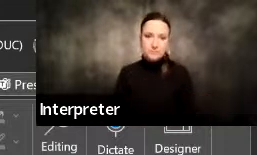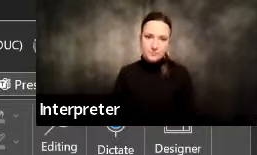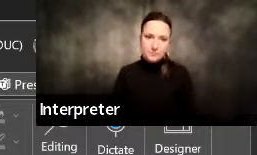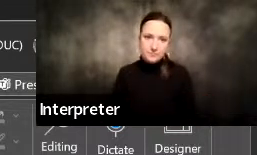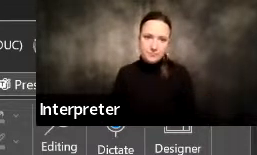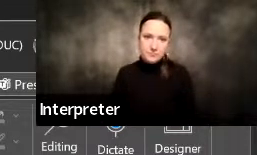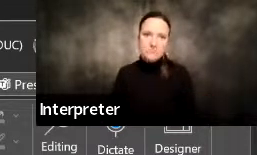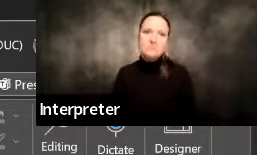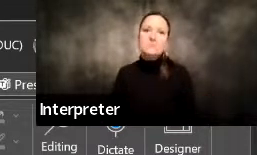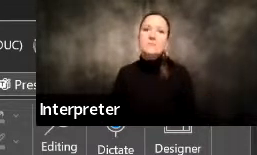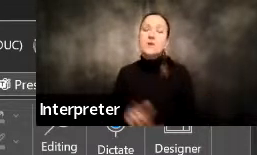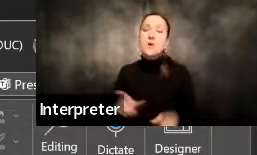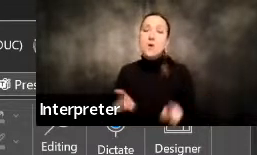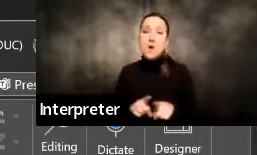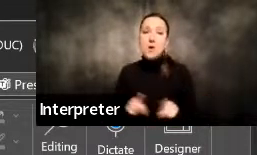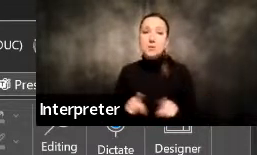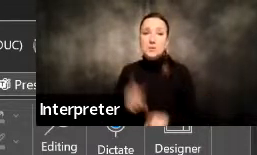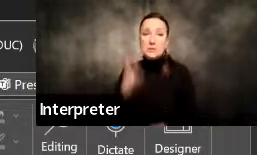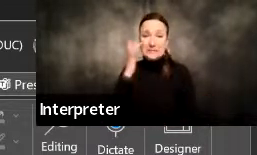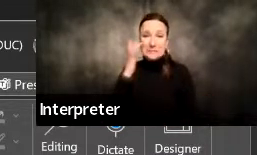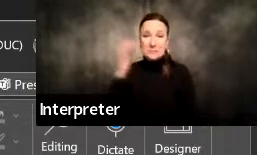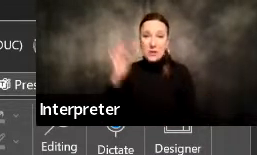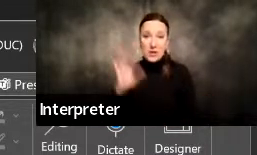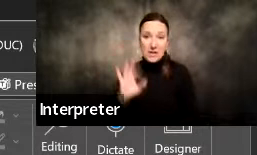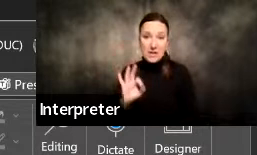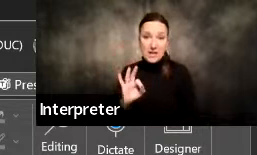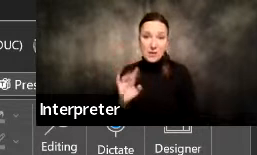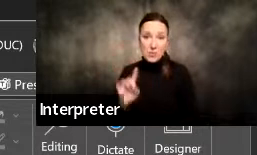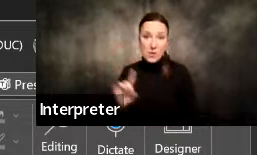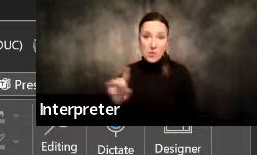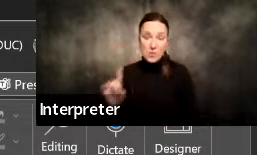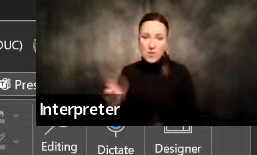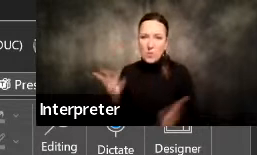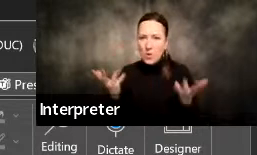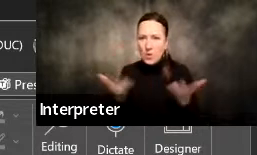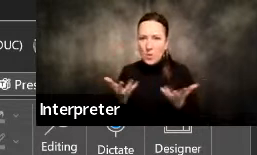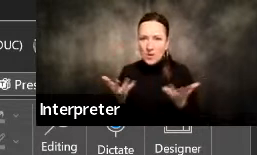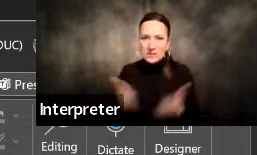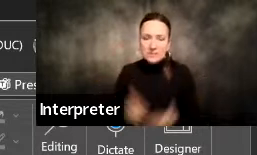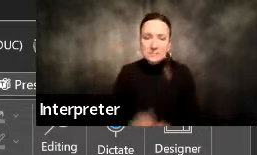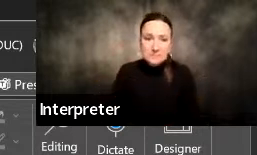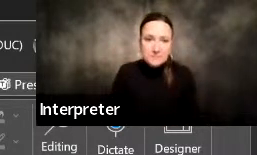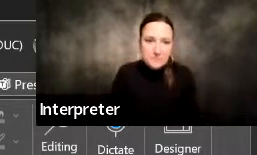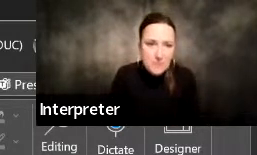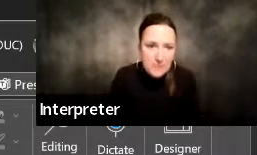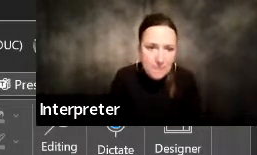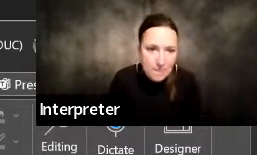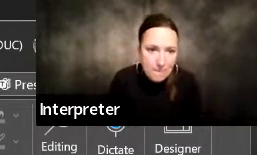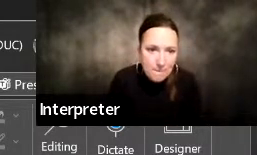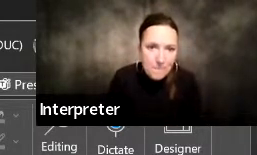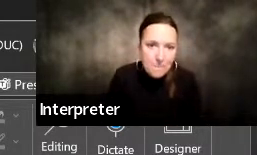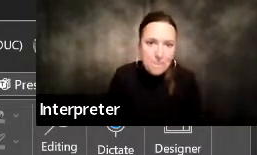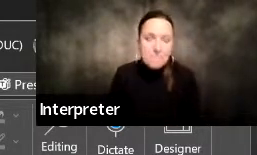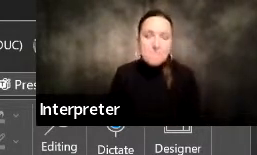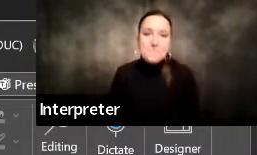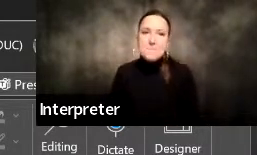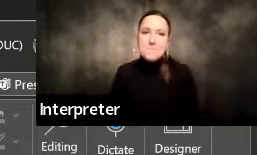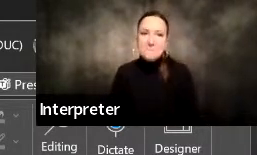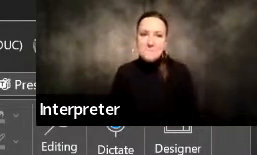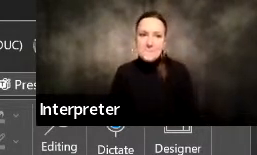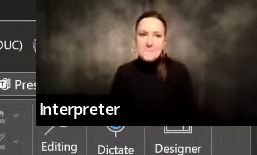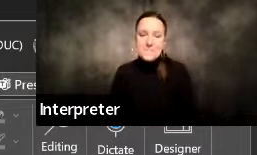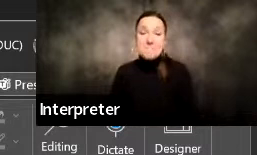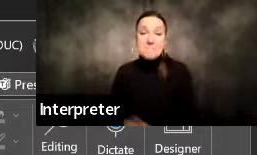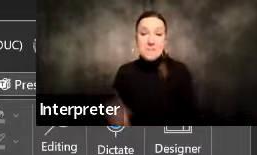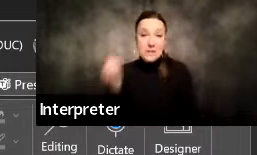We also have Smart 911, and that is a feature, that is a feature that